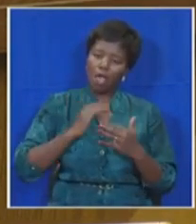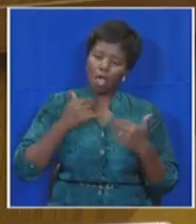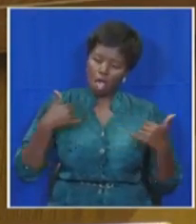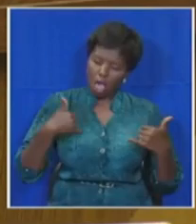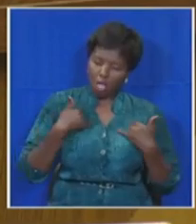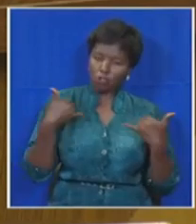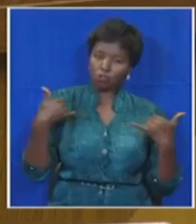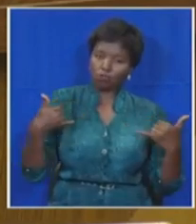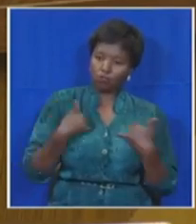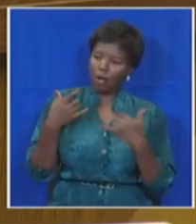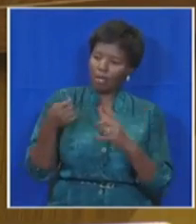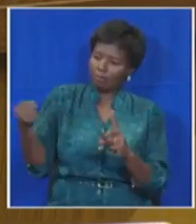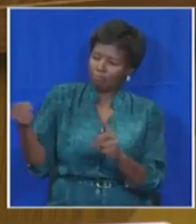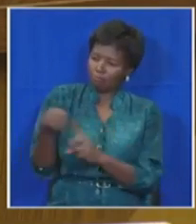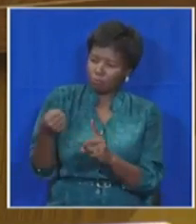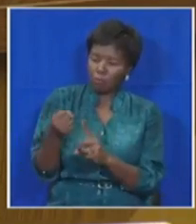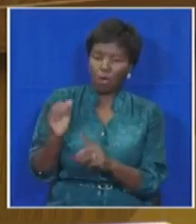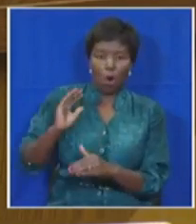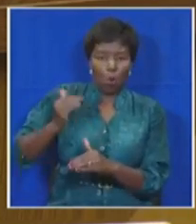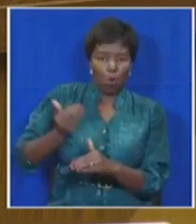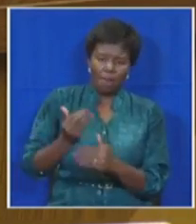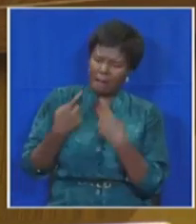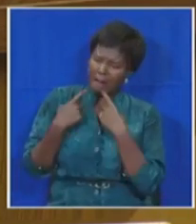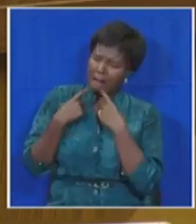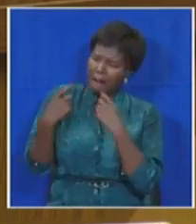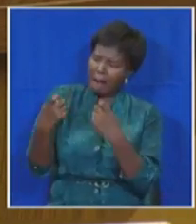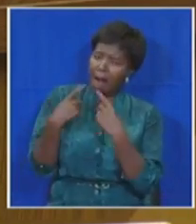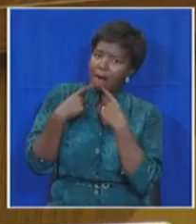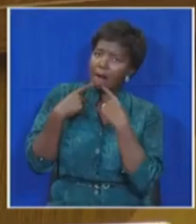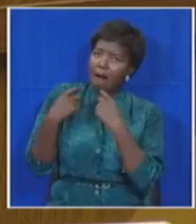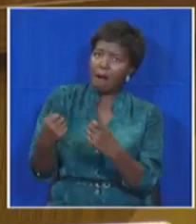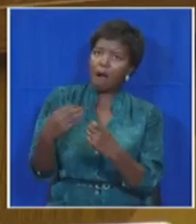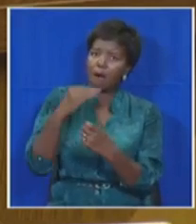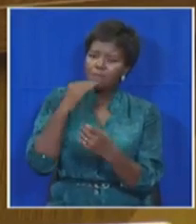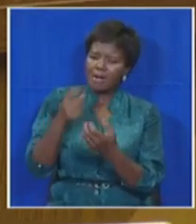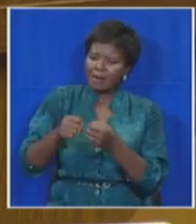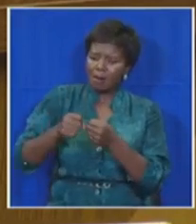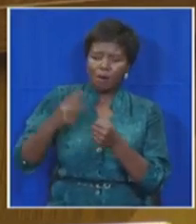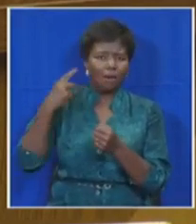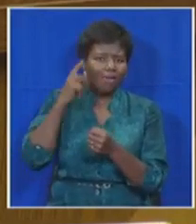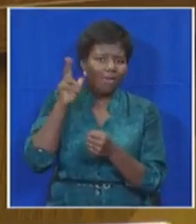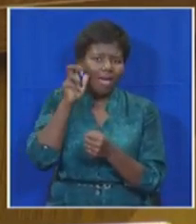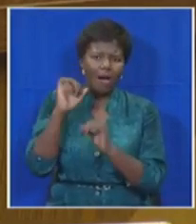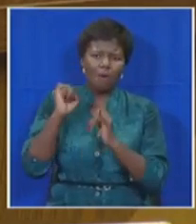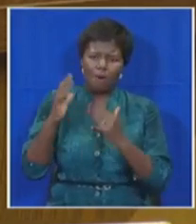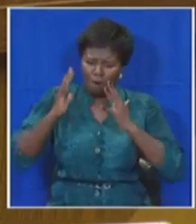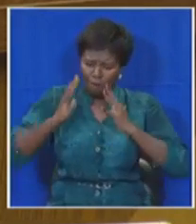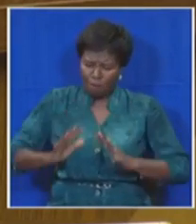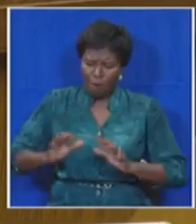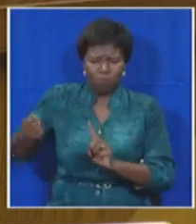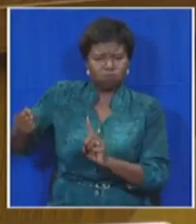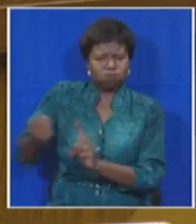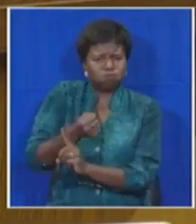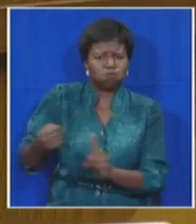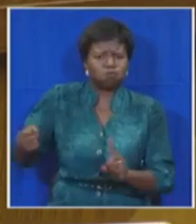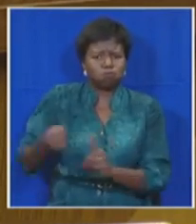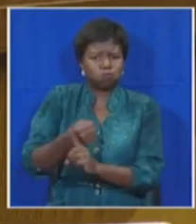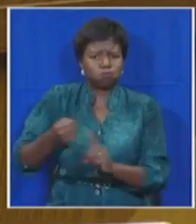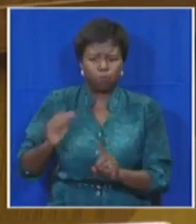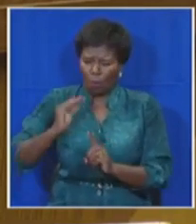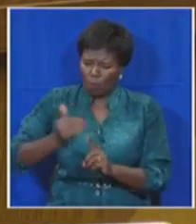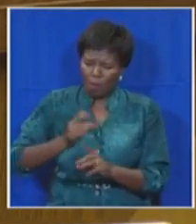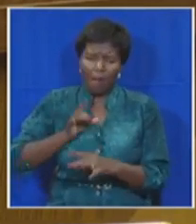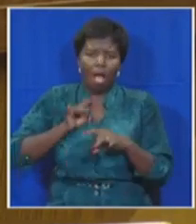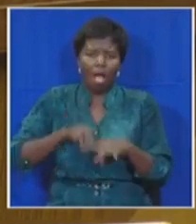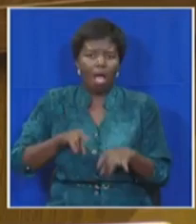the awful sounds of flesh on bone, breaking benches, and the wails of terrified women in pain. Only a